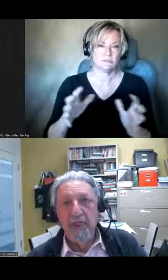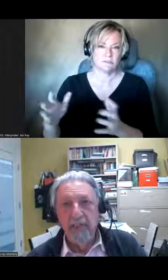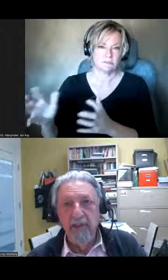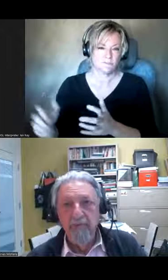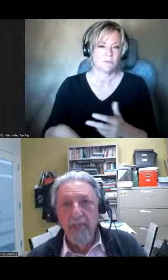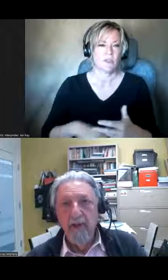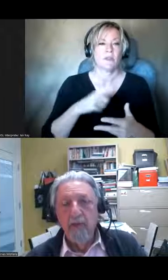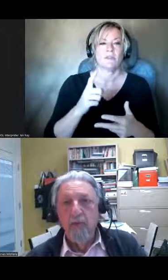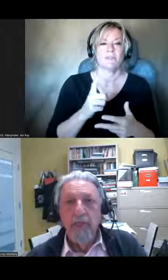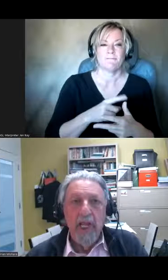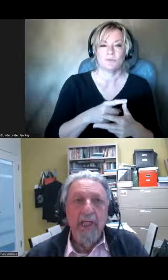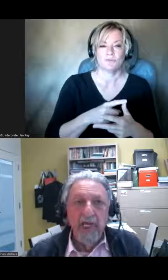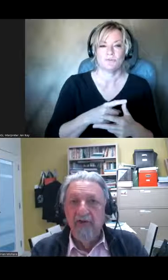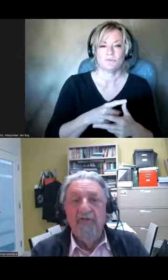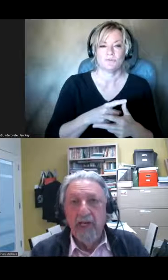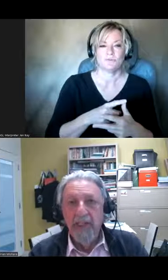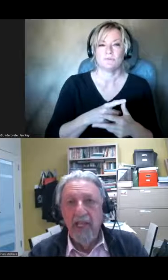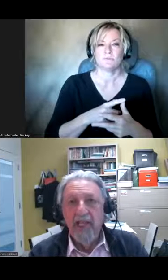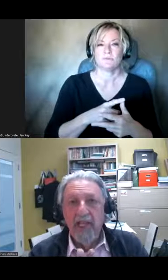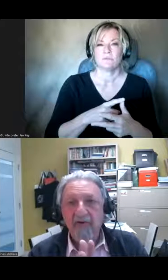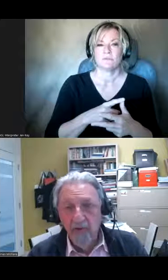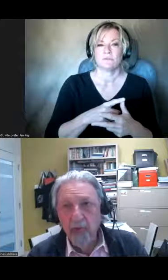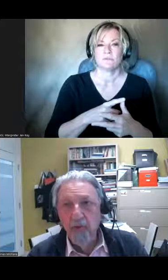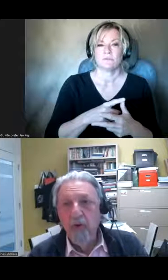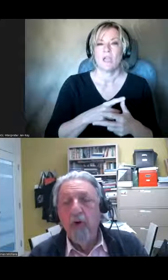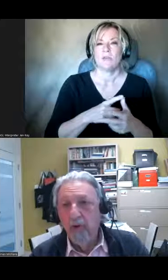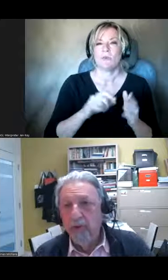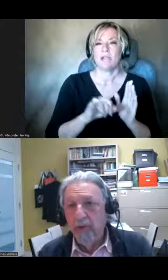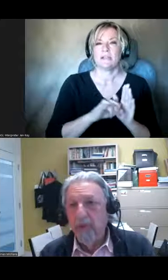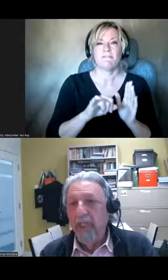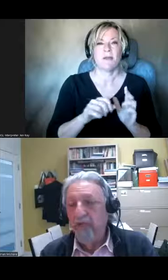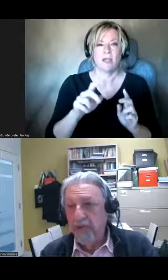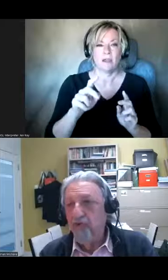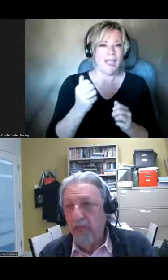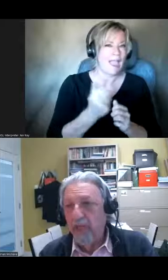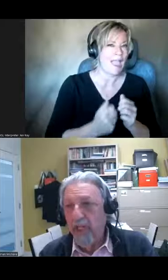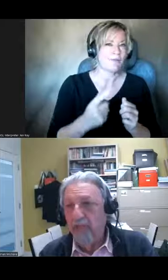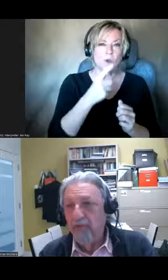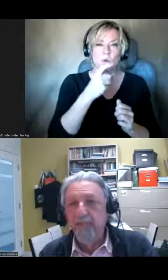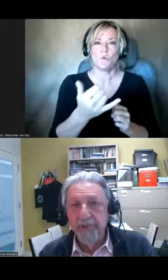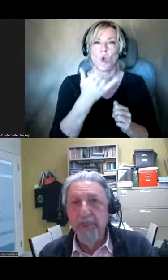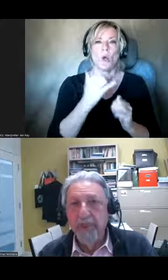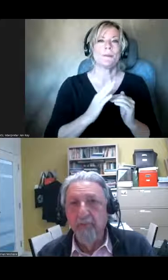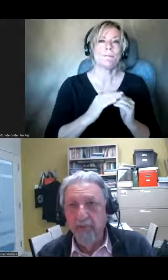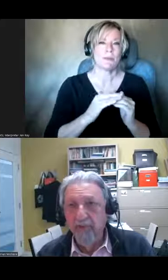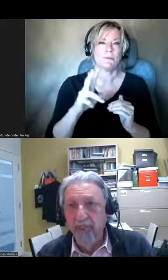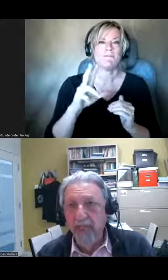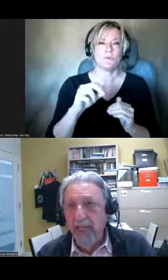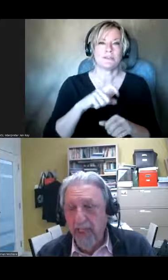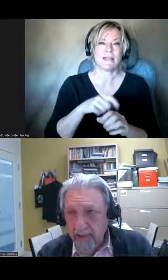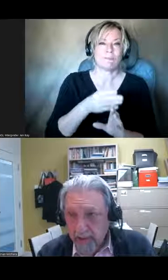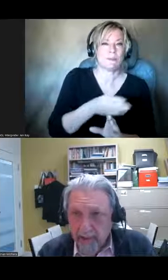first study, we identified everyone who called at least 30 times the preceding